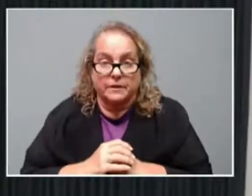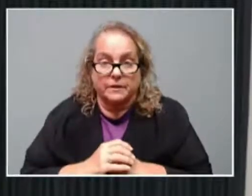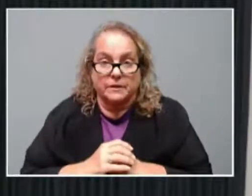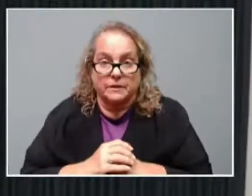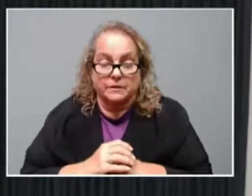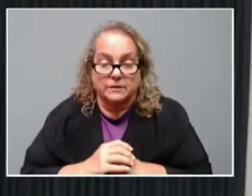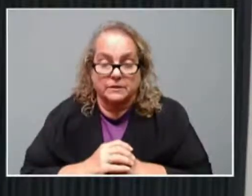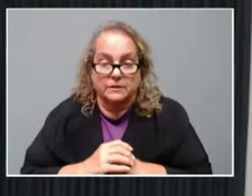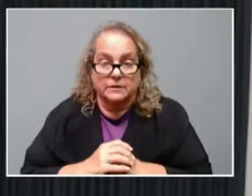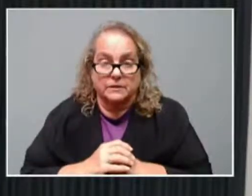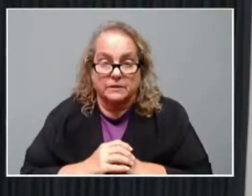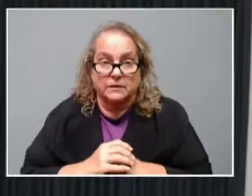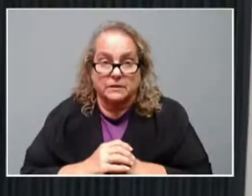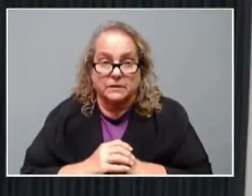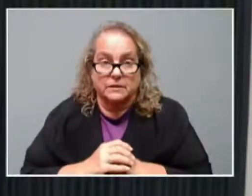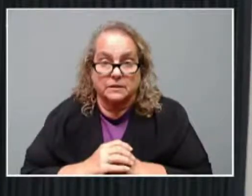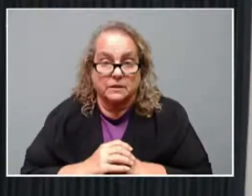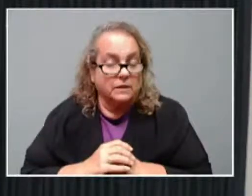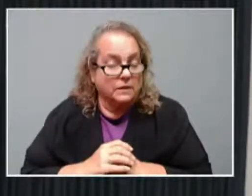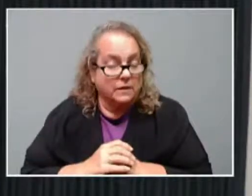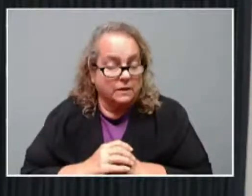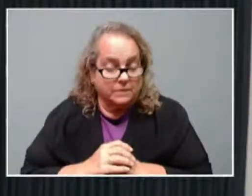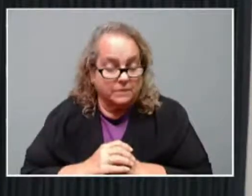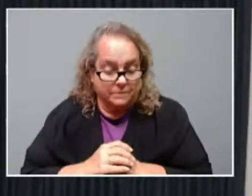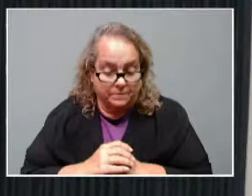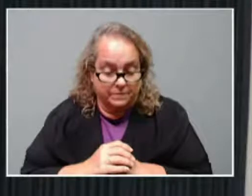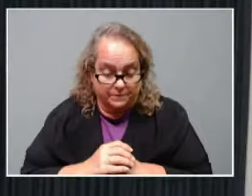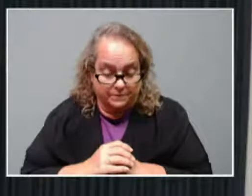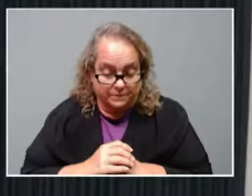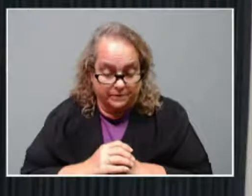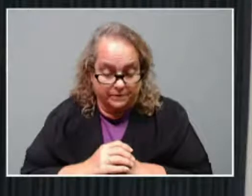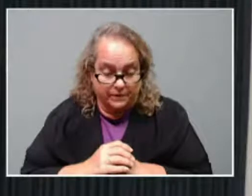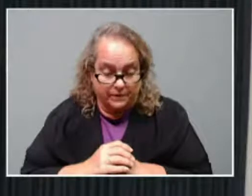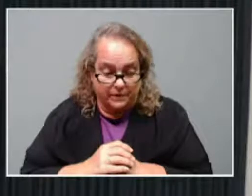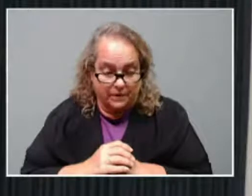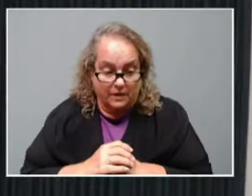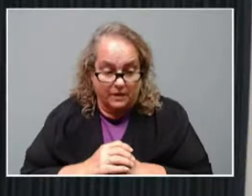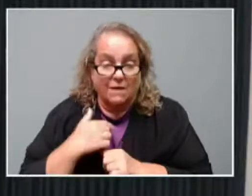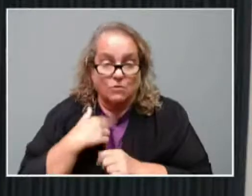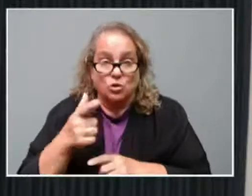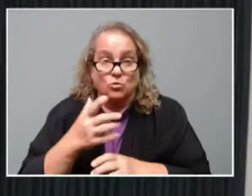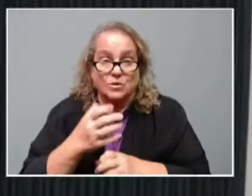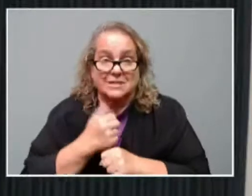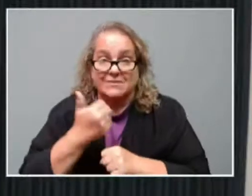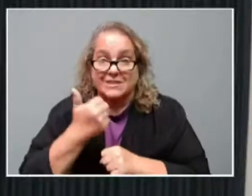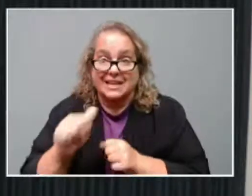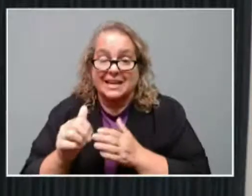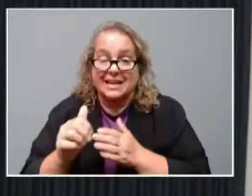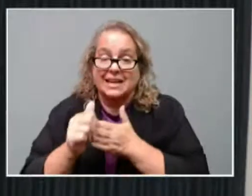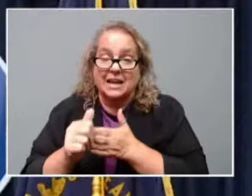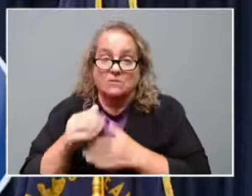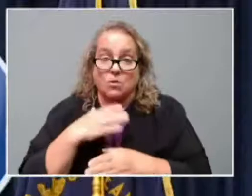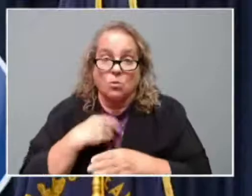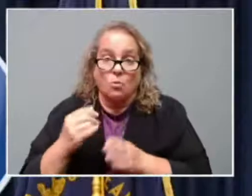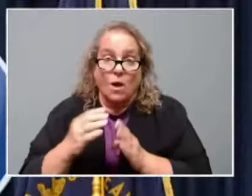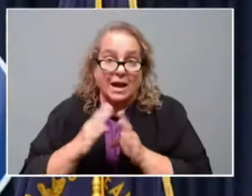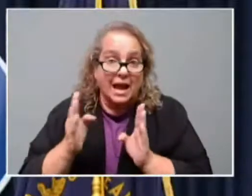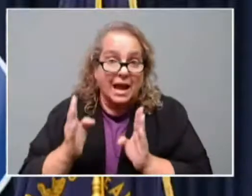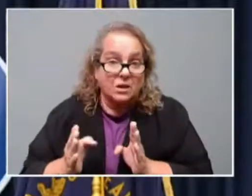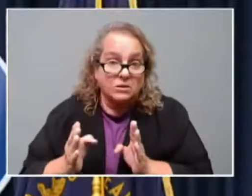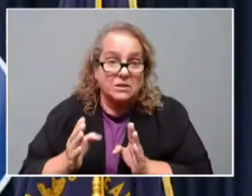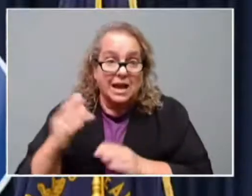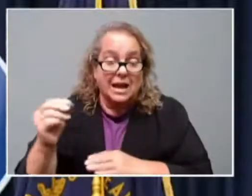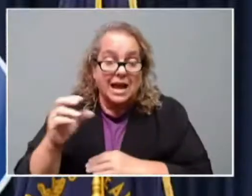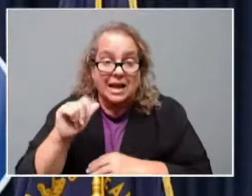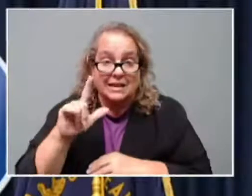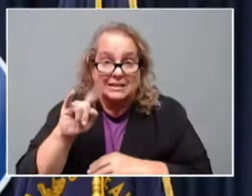that vaccine, 11 years old, have you received any guidance from the White House on how those vaccines will be distributed? Yes.